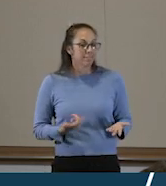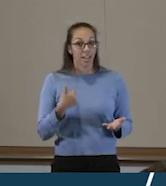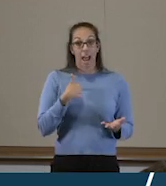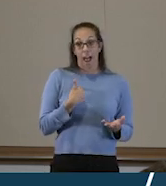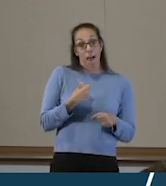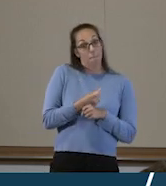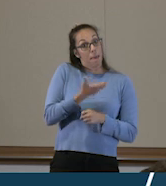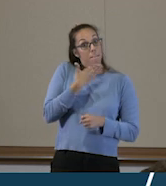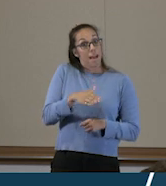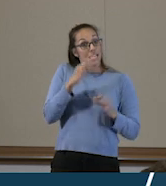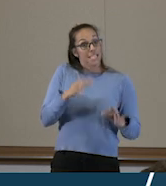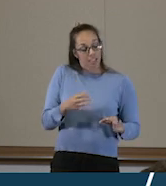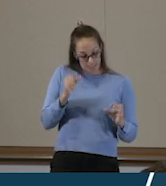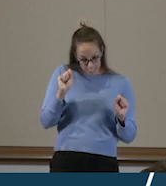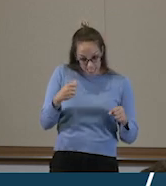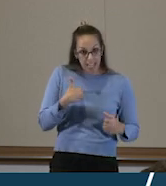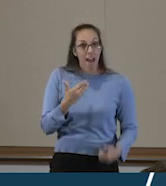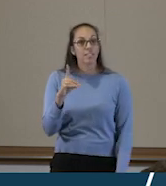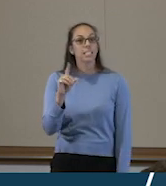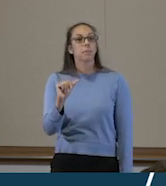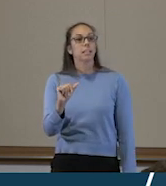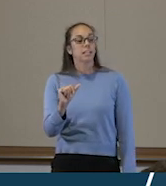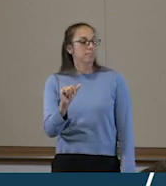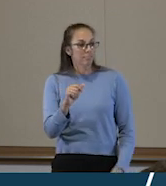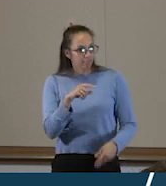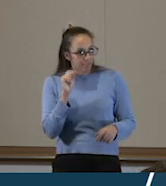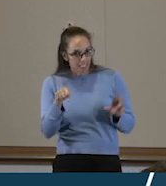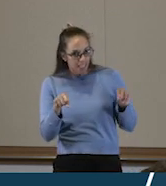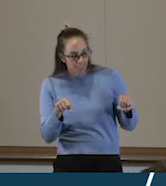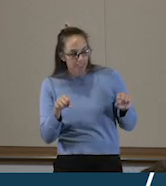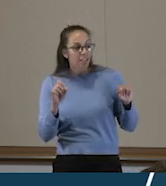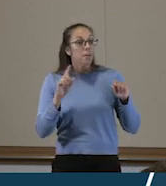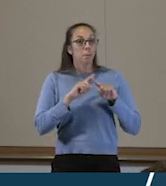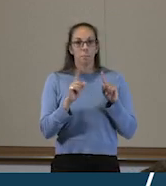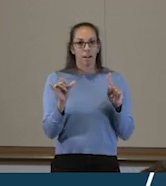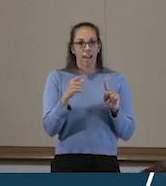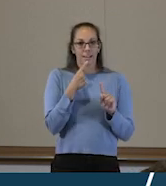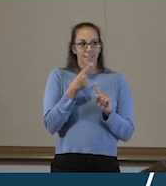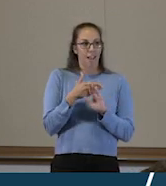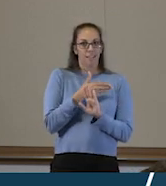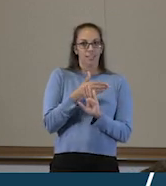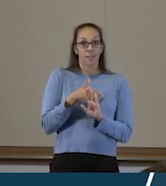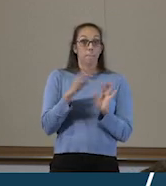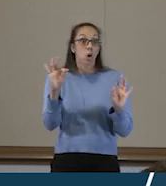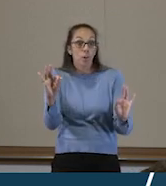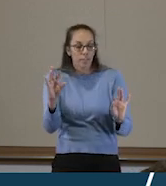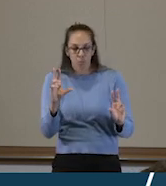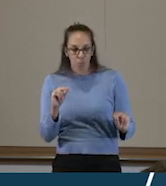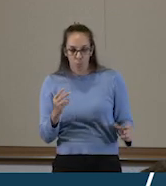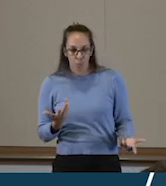individual with a disability, but like I just said, we're not foolproof. And,